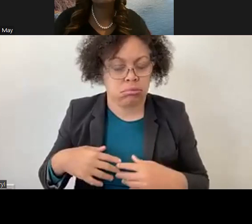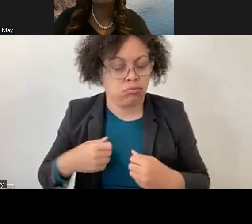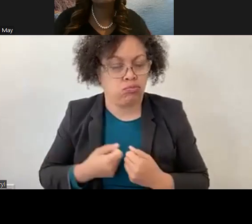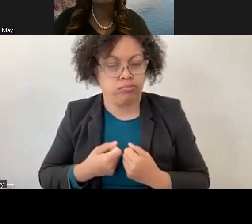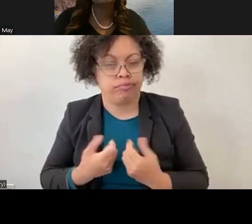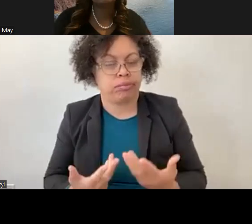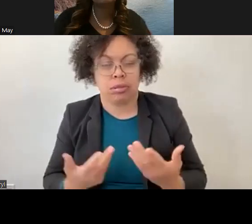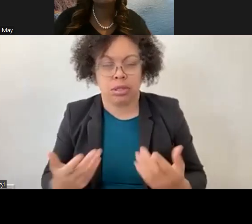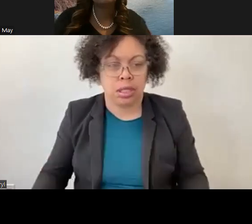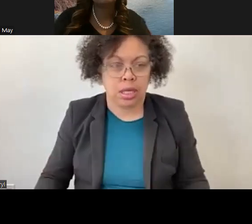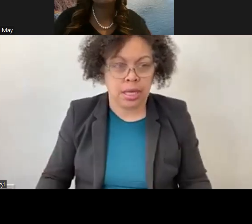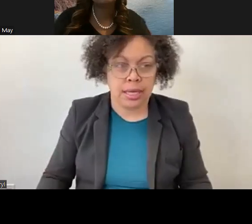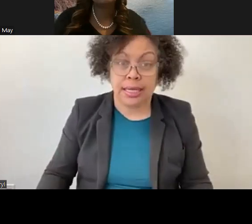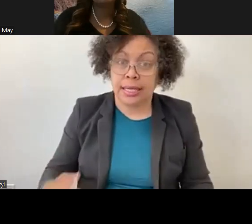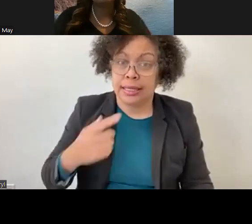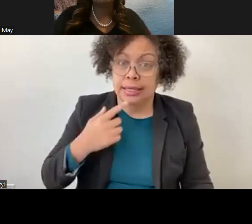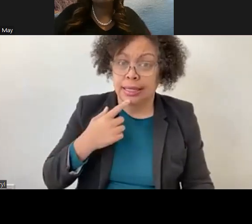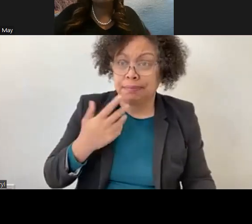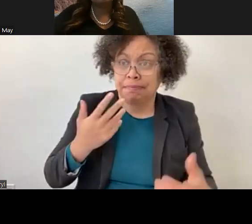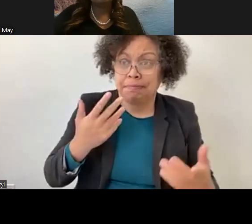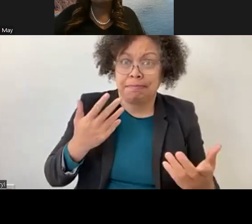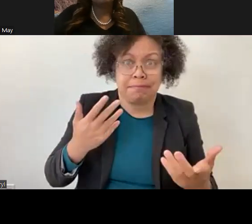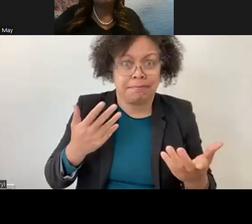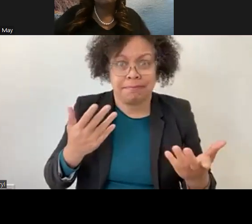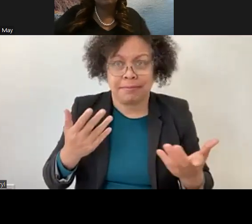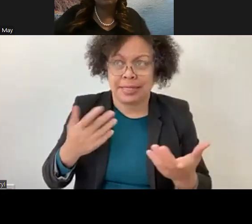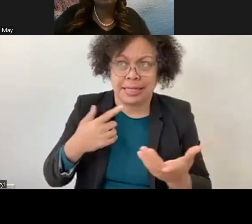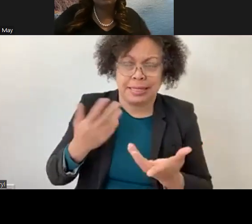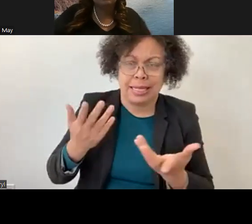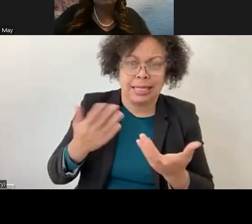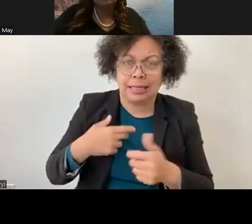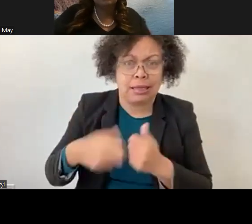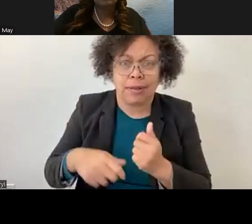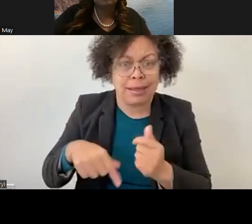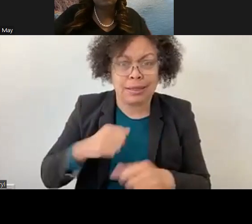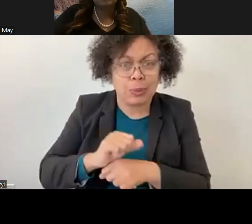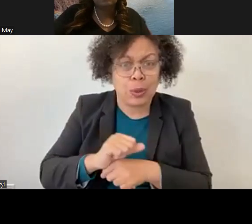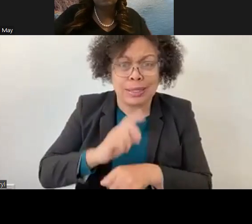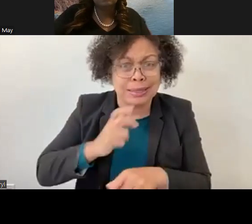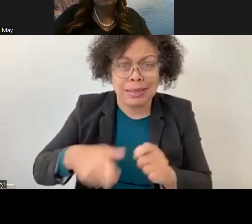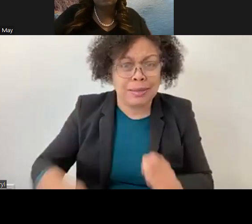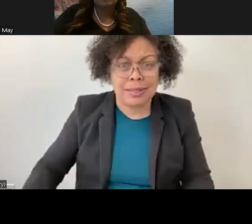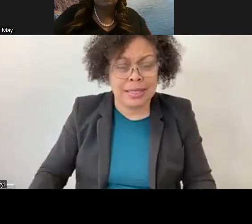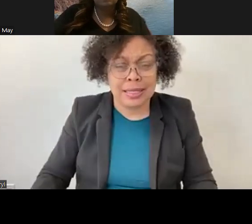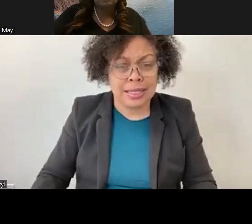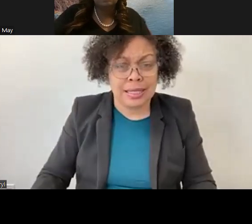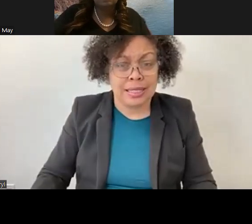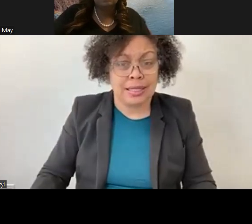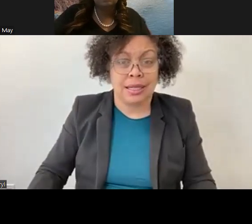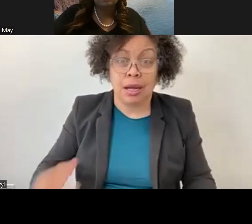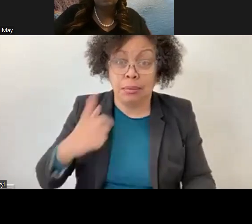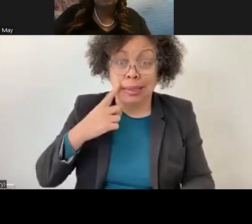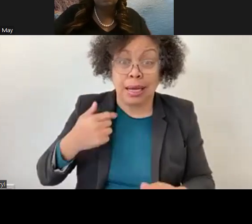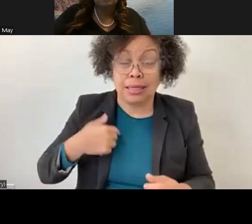Dobbs ruling, was like, I just, it's just so hard, it's like so hard. We're climbing